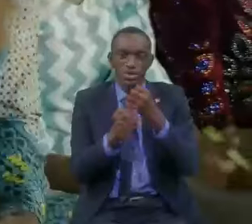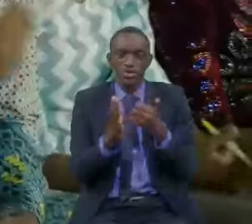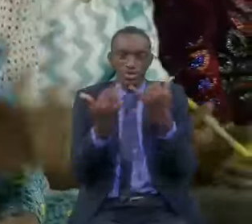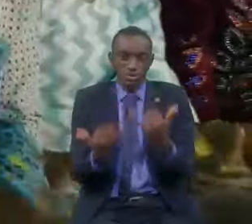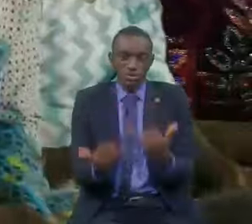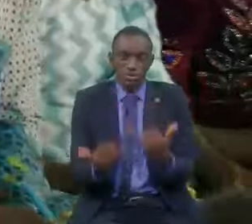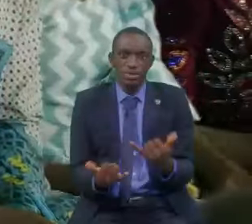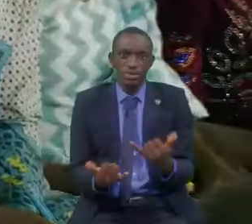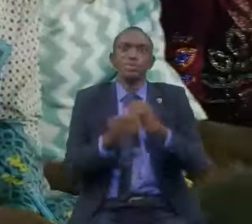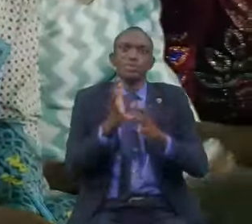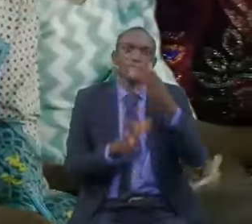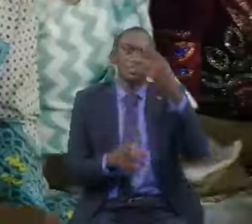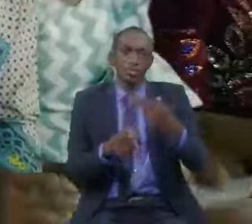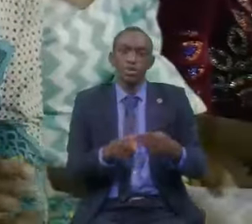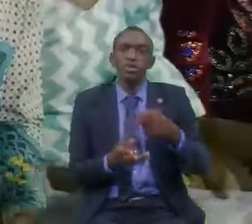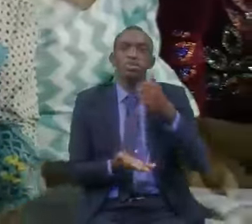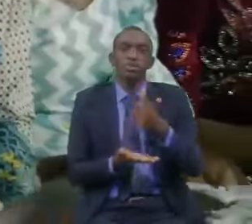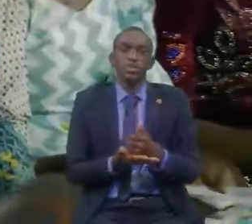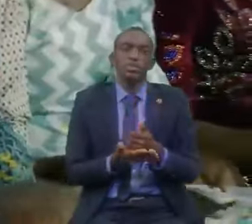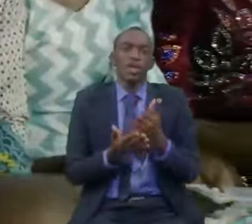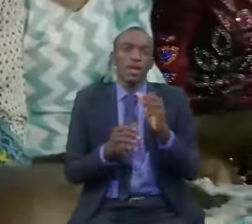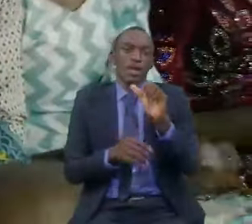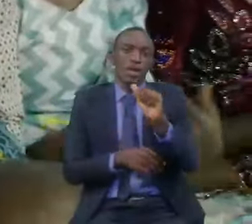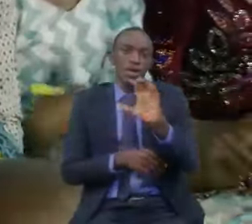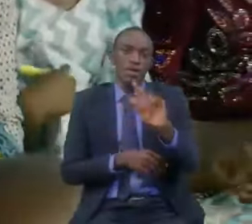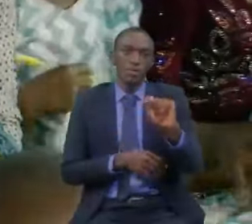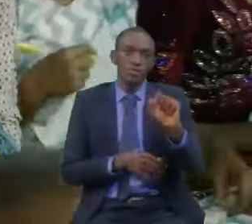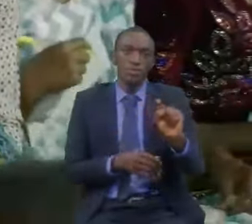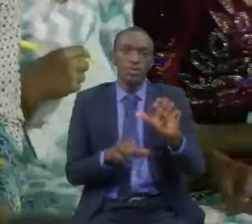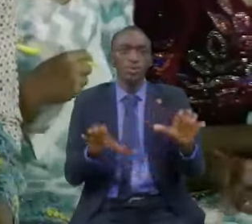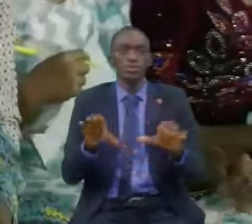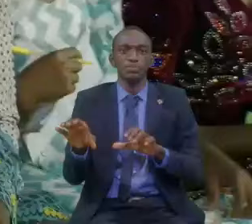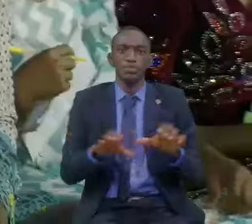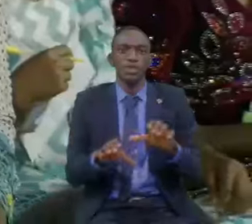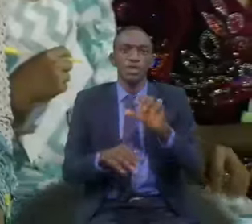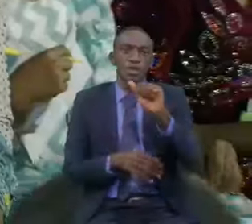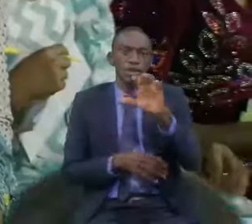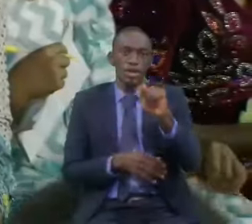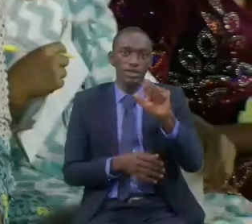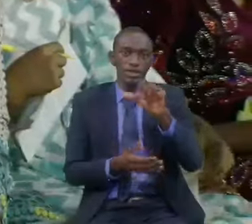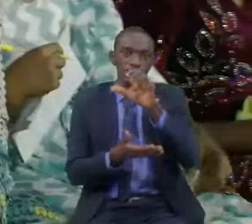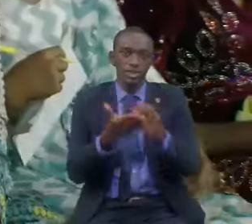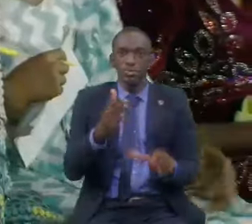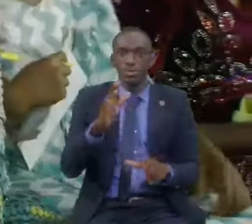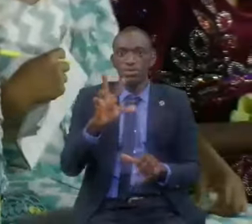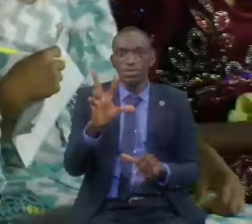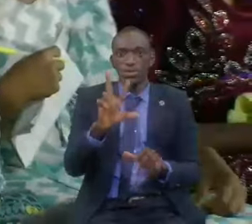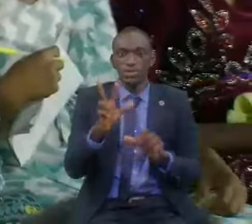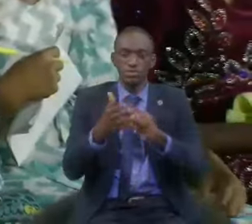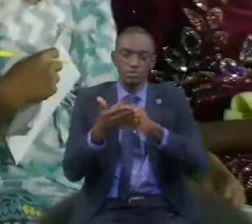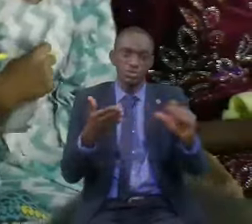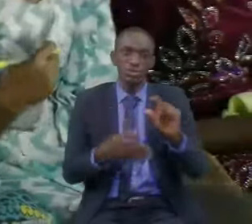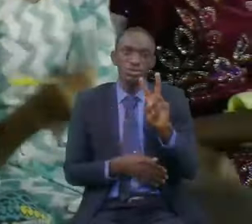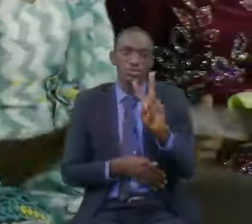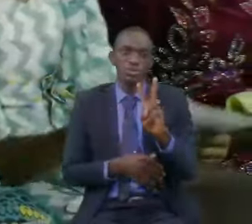Acts chapter 3 I'm reading from verse two Acts chapter 3 reading from verse two